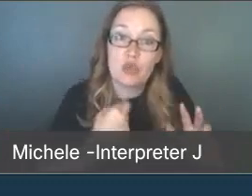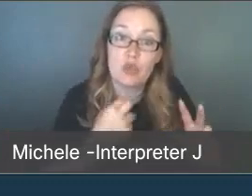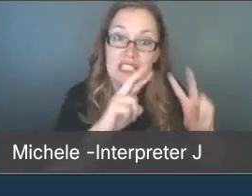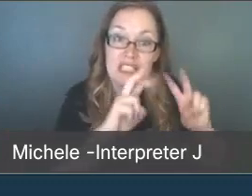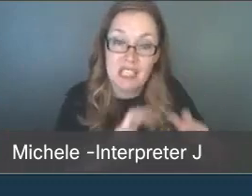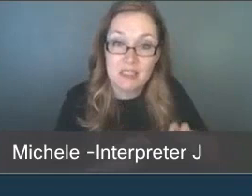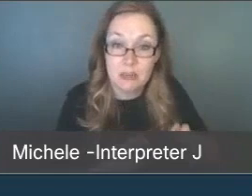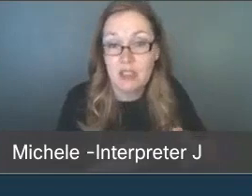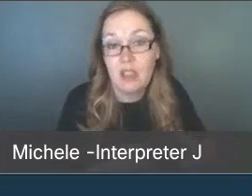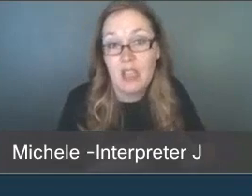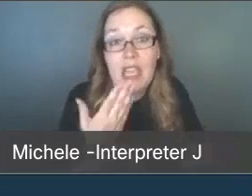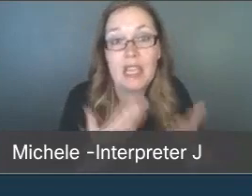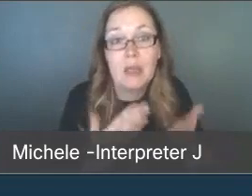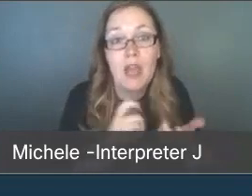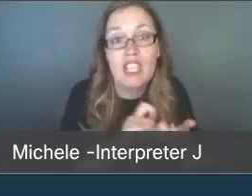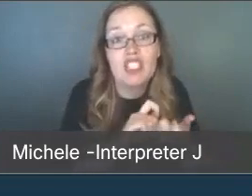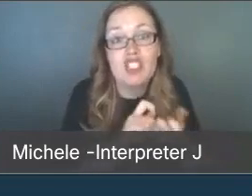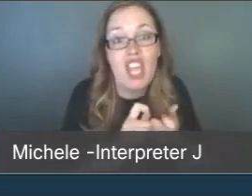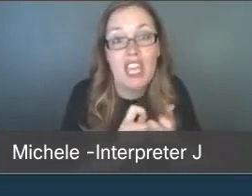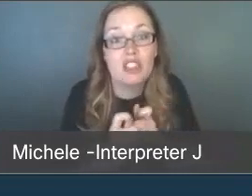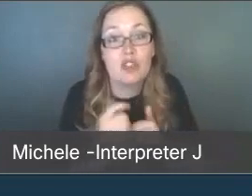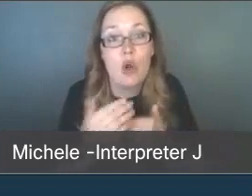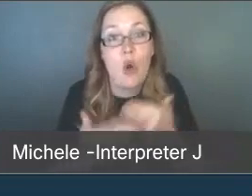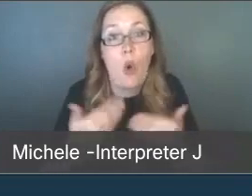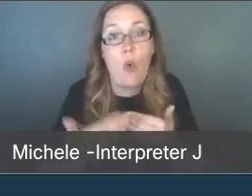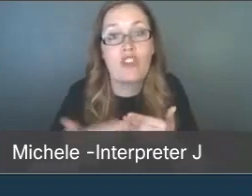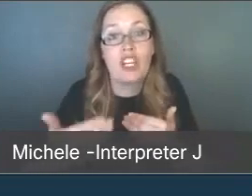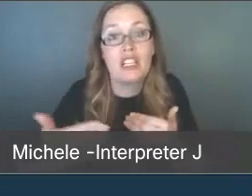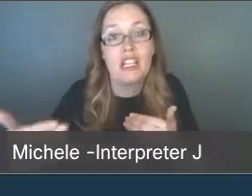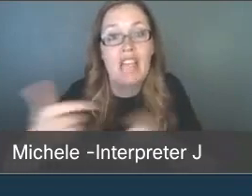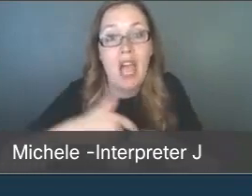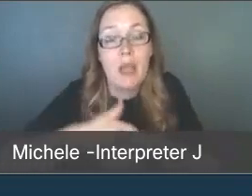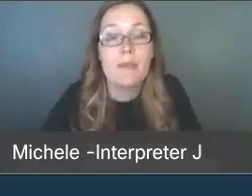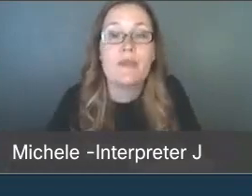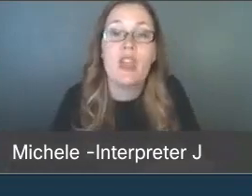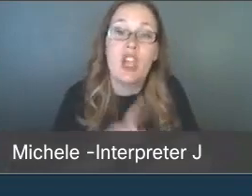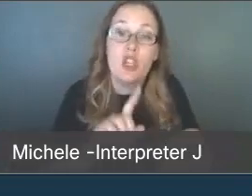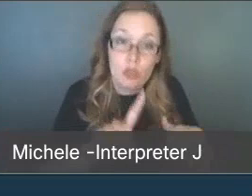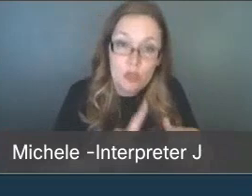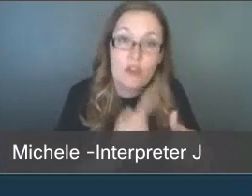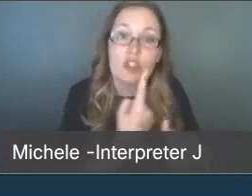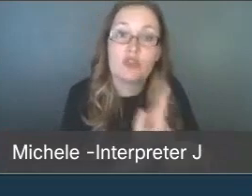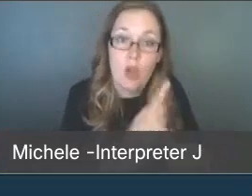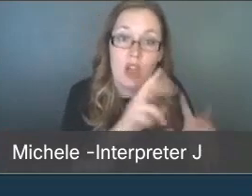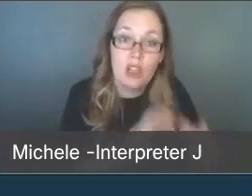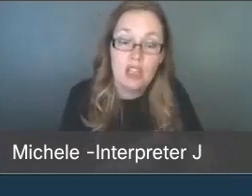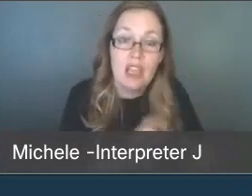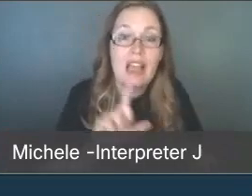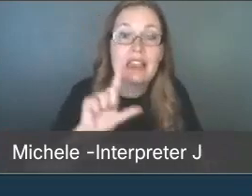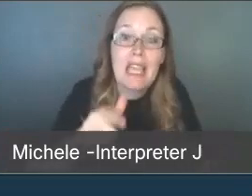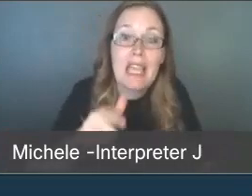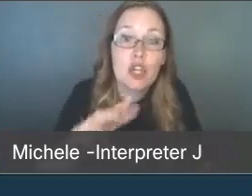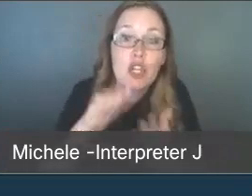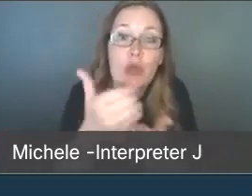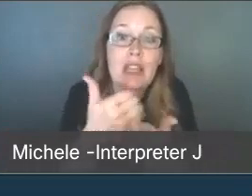suggested, it might change over time. But for risk assessment specifically, we can do an initial one and come back to it later as we learn more